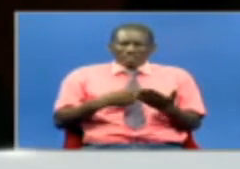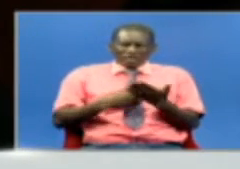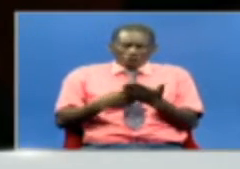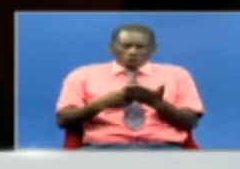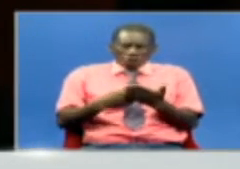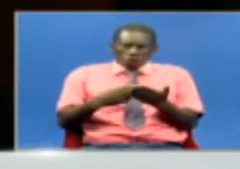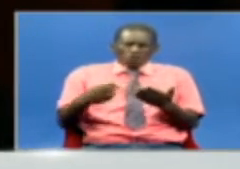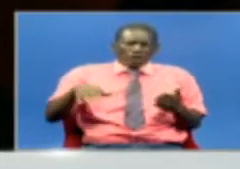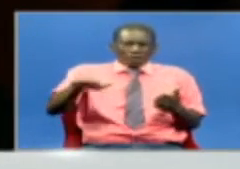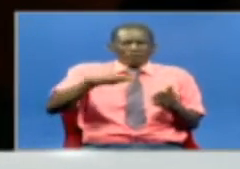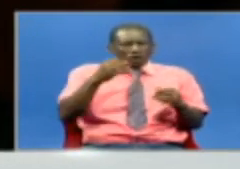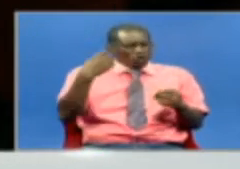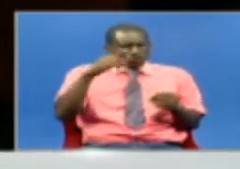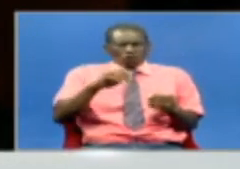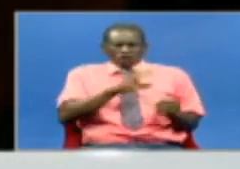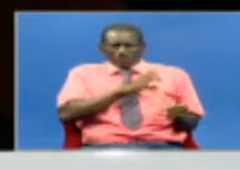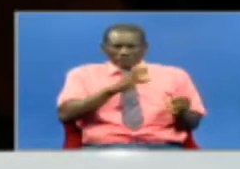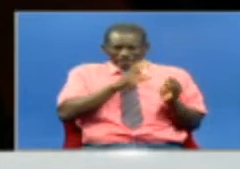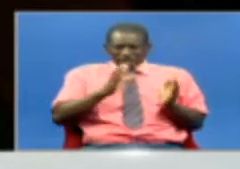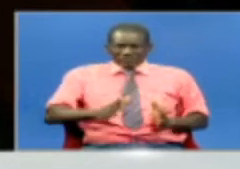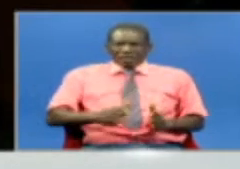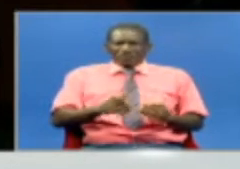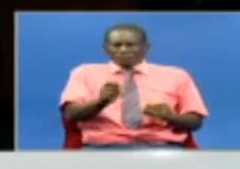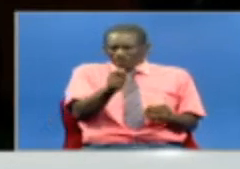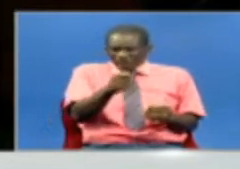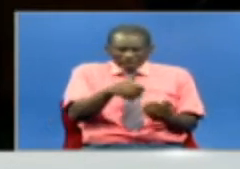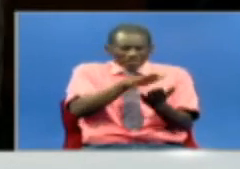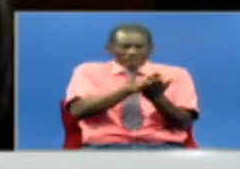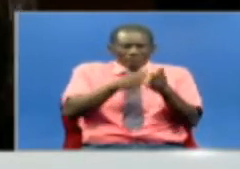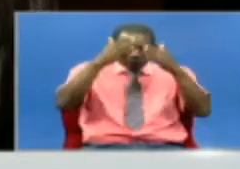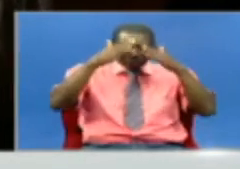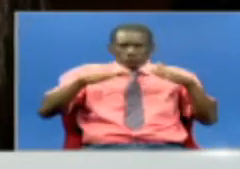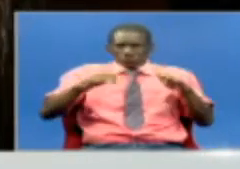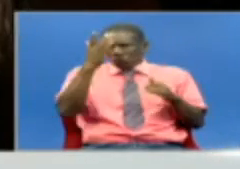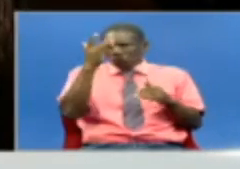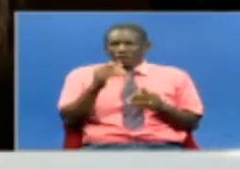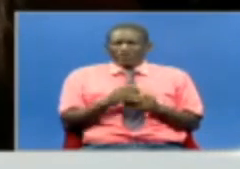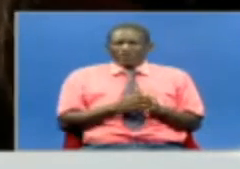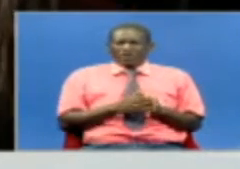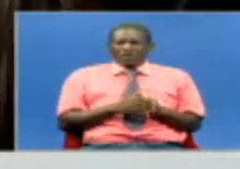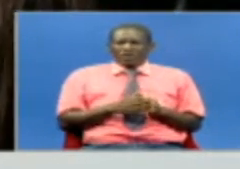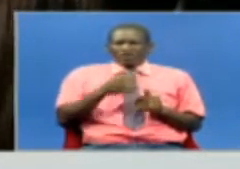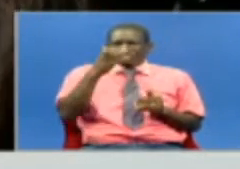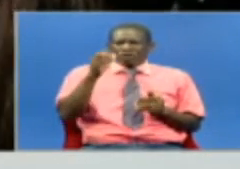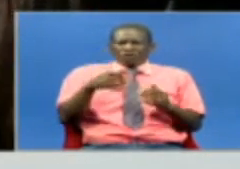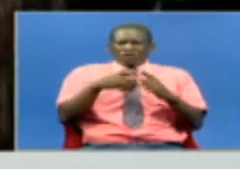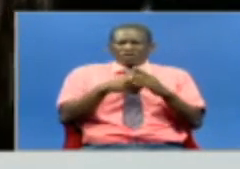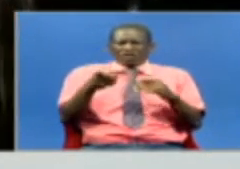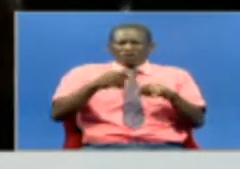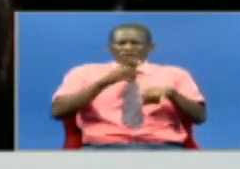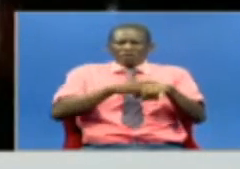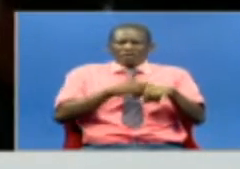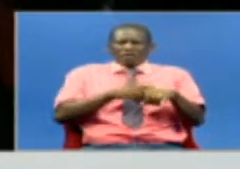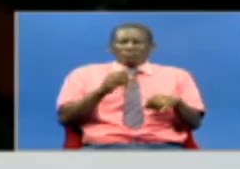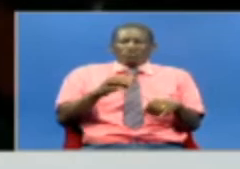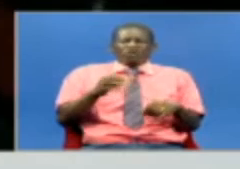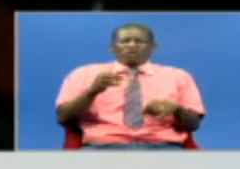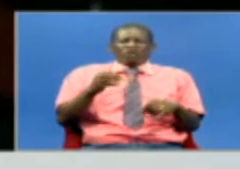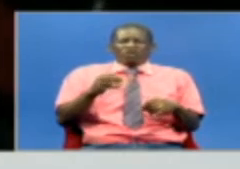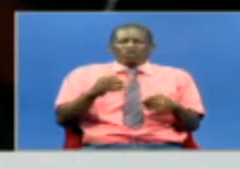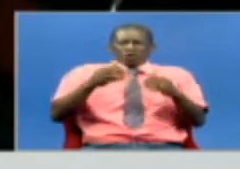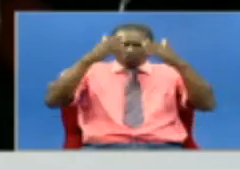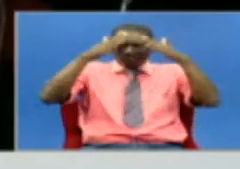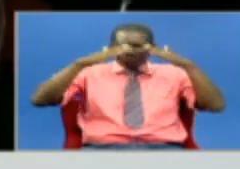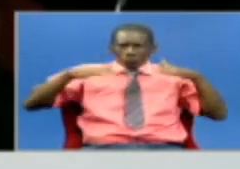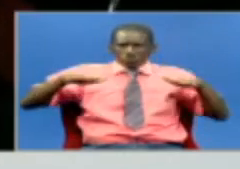Christians, and the keys are owned by Muslim families. But why? How did that? Why? Because it started from the time of Salah al-Din, when the Muslims